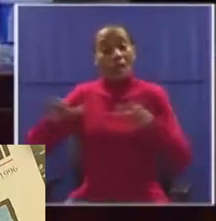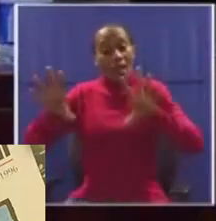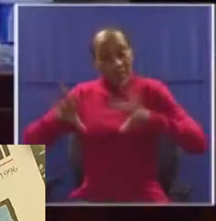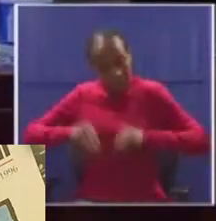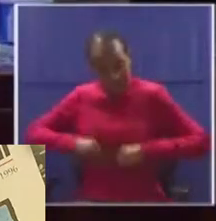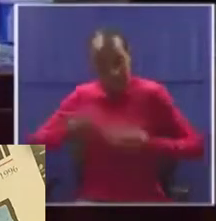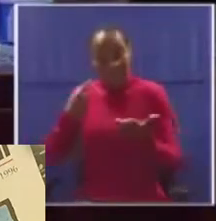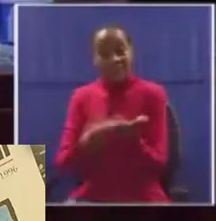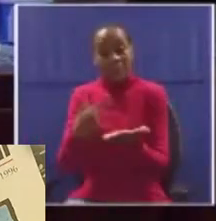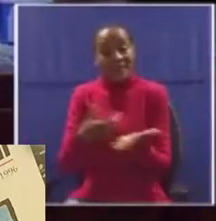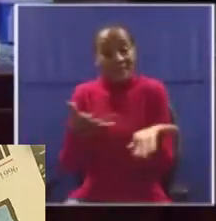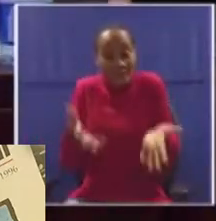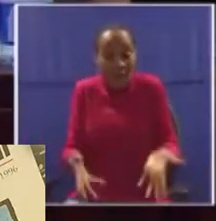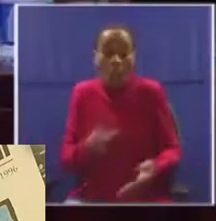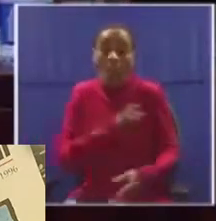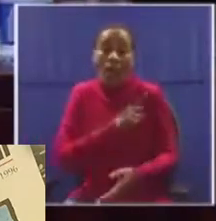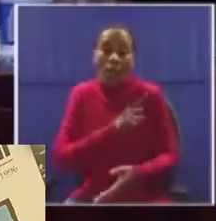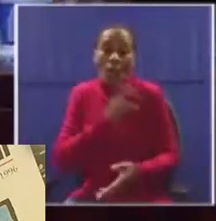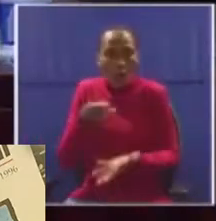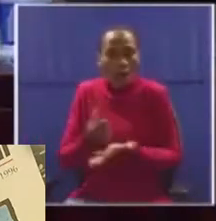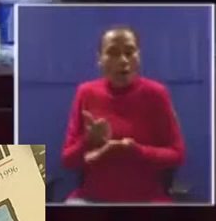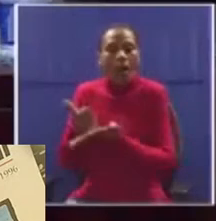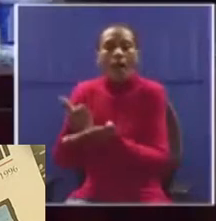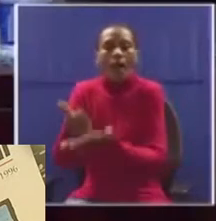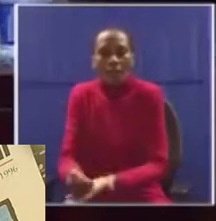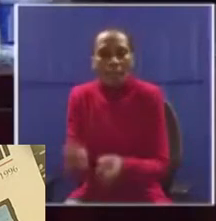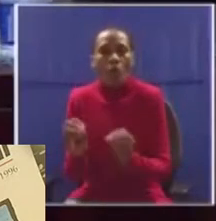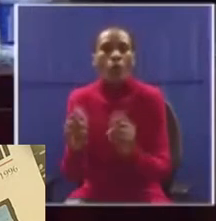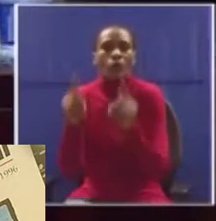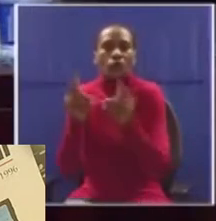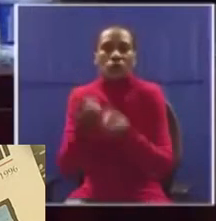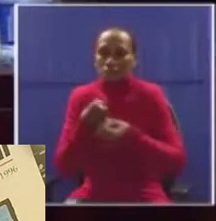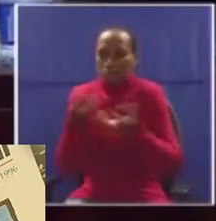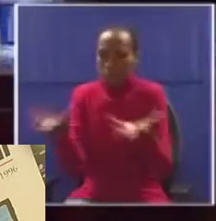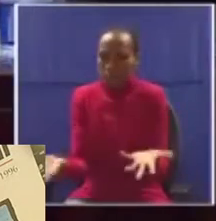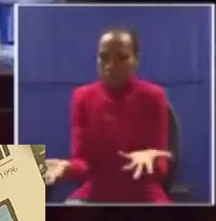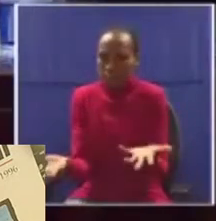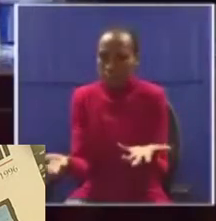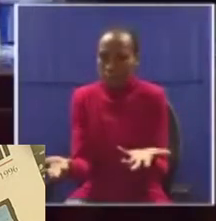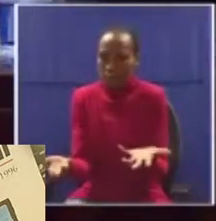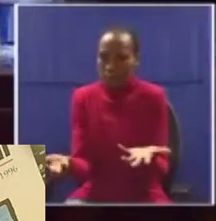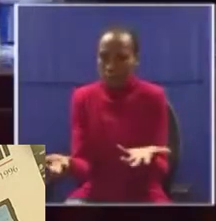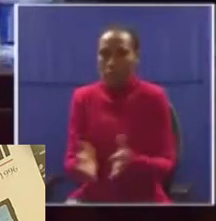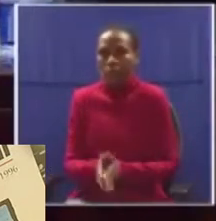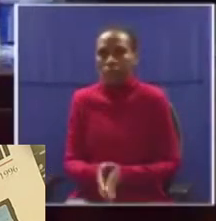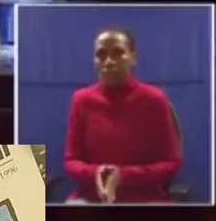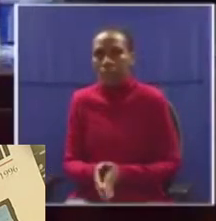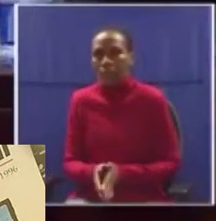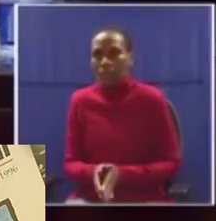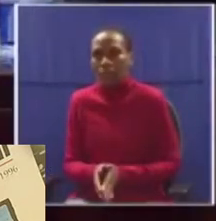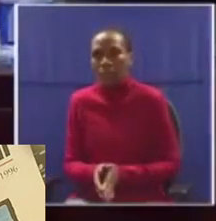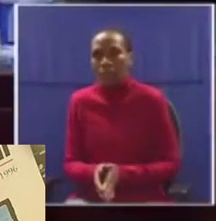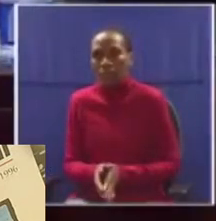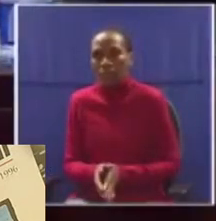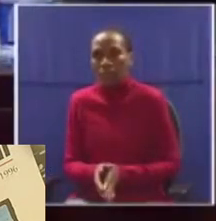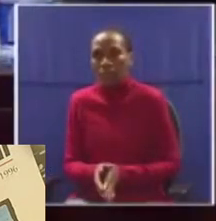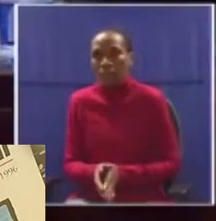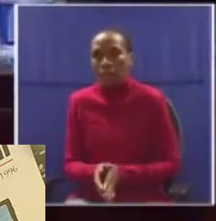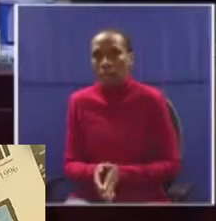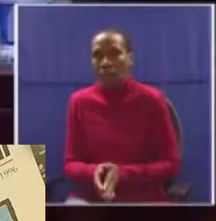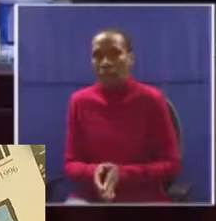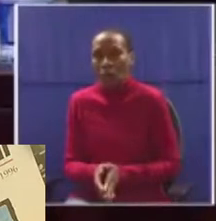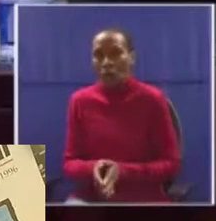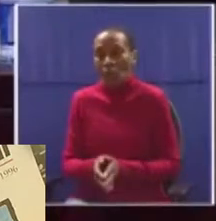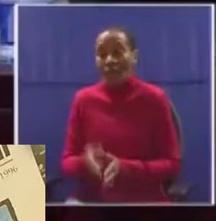this debate because it also provides the opportunity to bank what the sponsor of this debate is trying to do